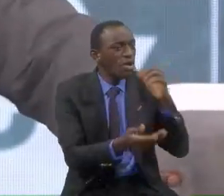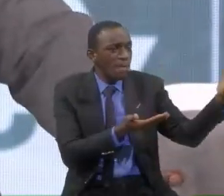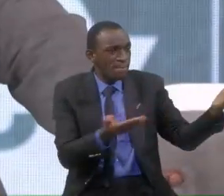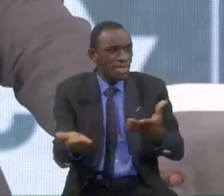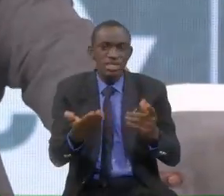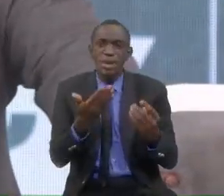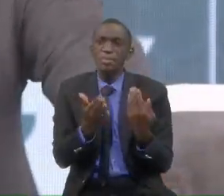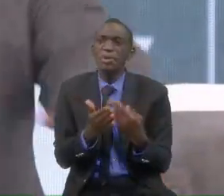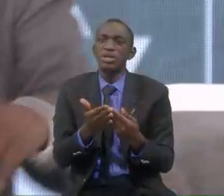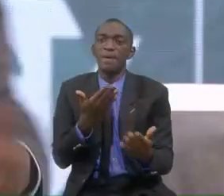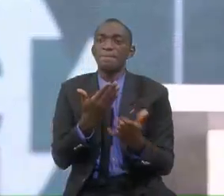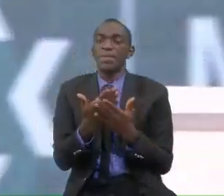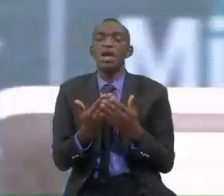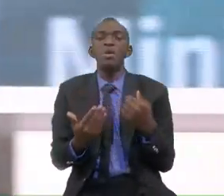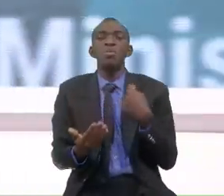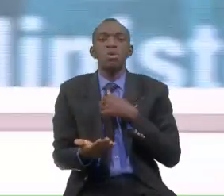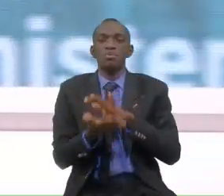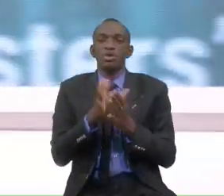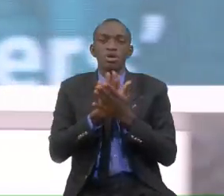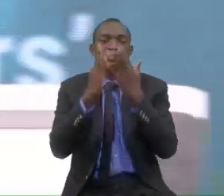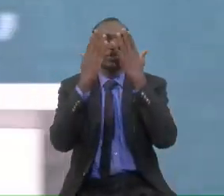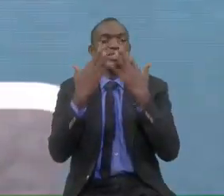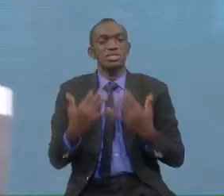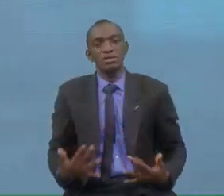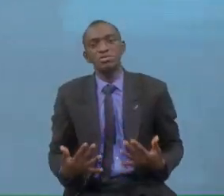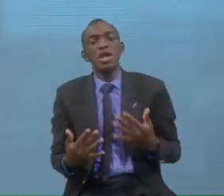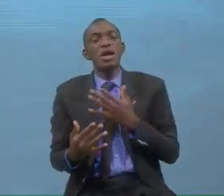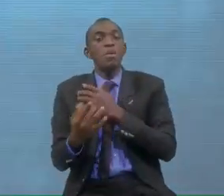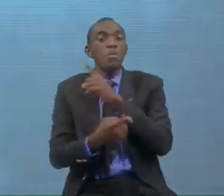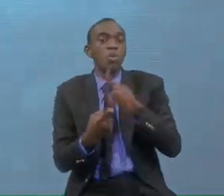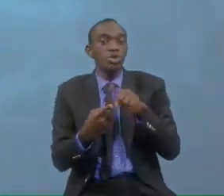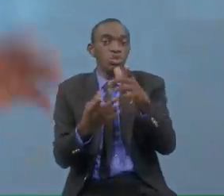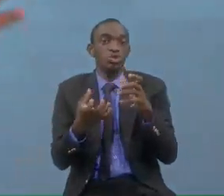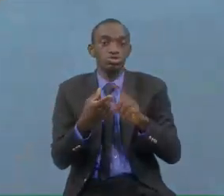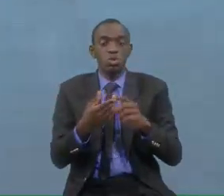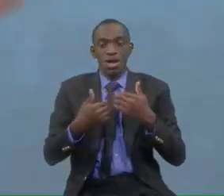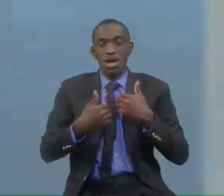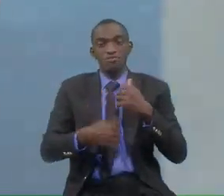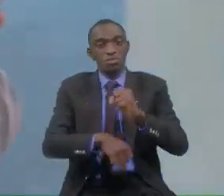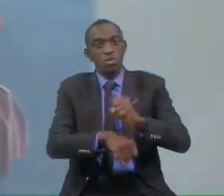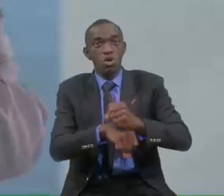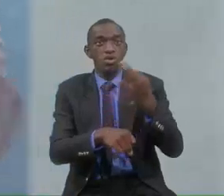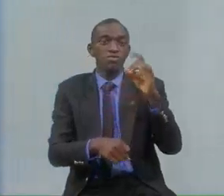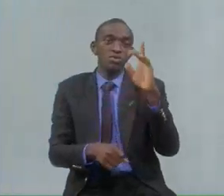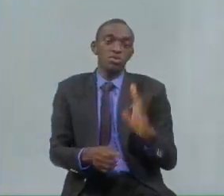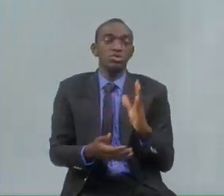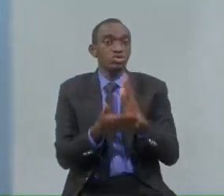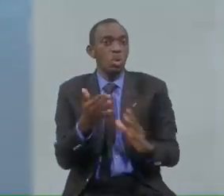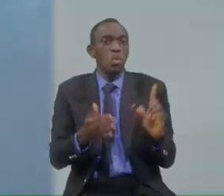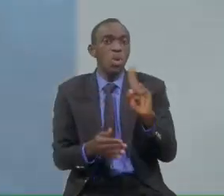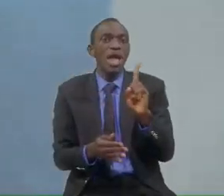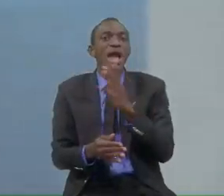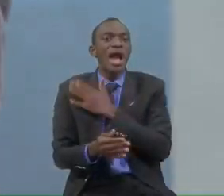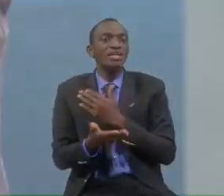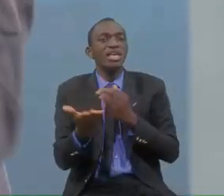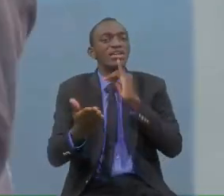are sad and sorrowful. When you want to have ministry somewhere, and then there's a blockage, it appears